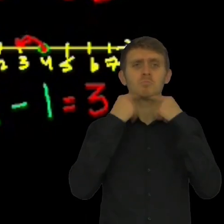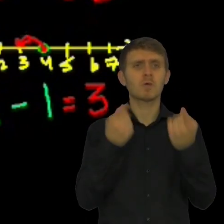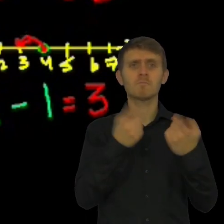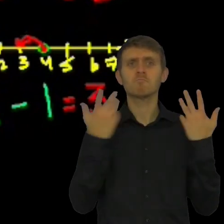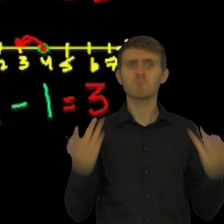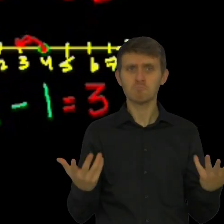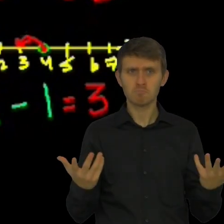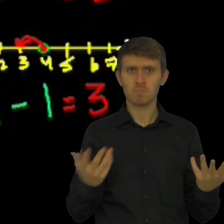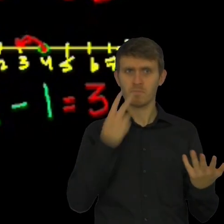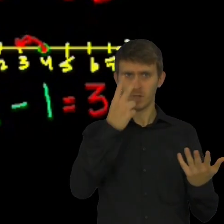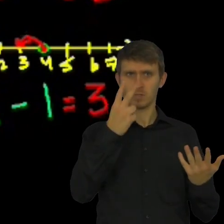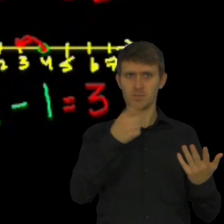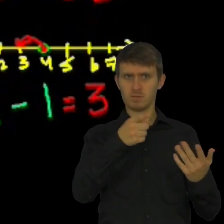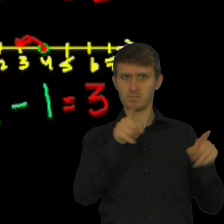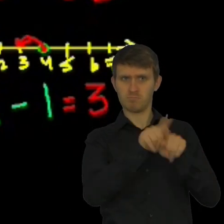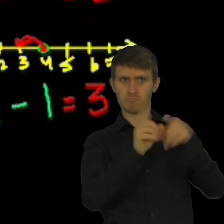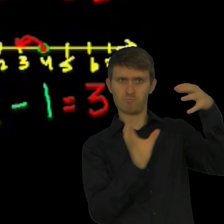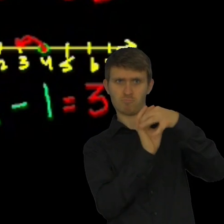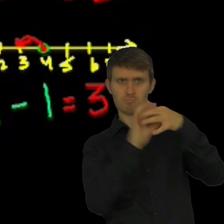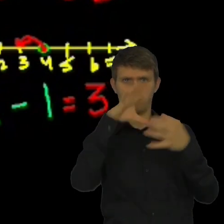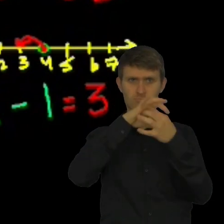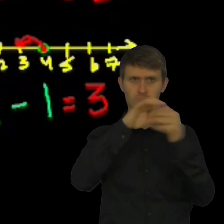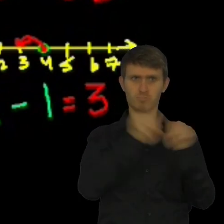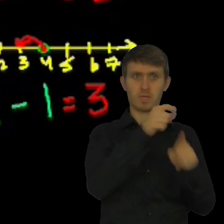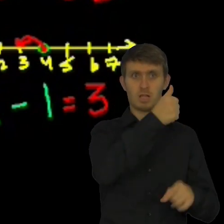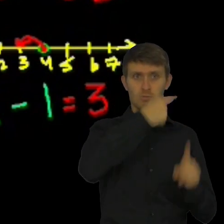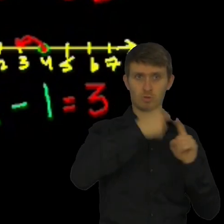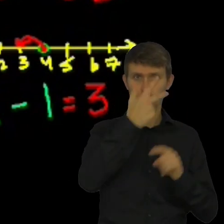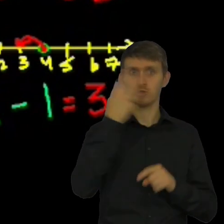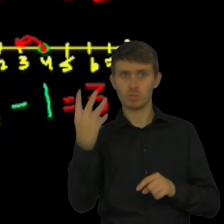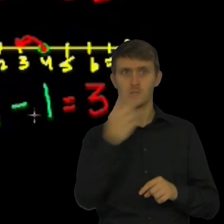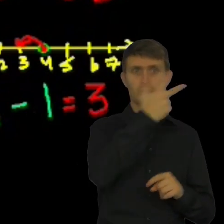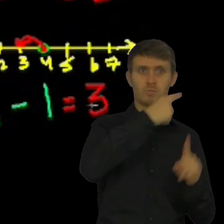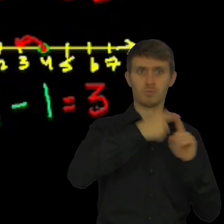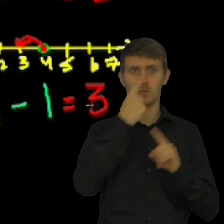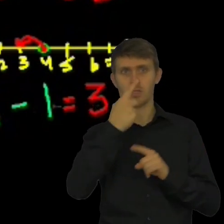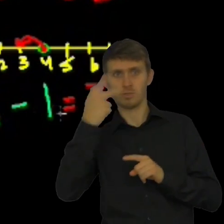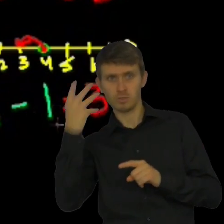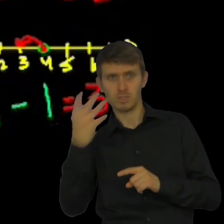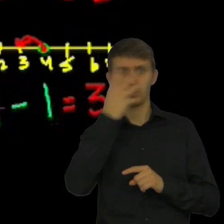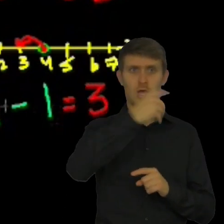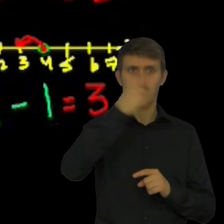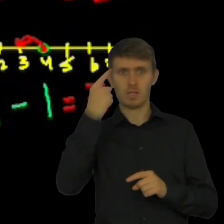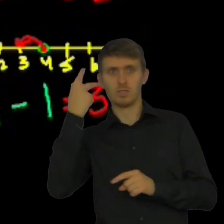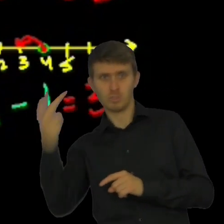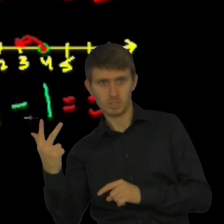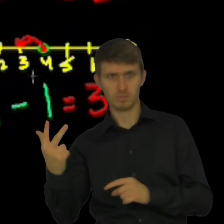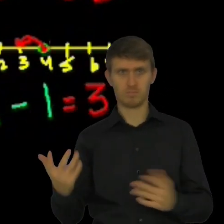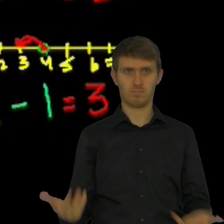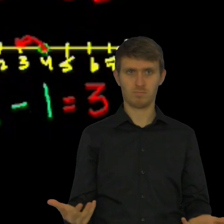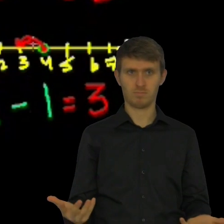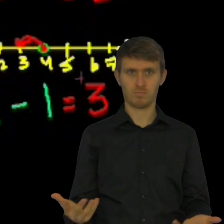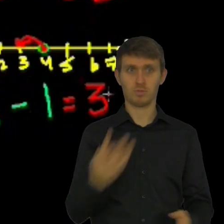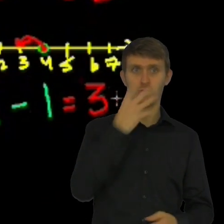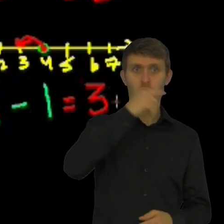of relate to each other 1 + 3 is equal to 4 3 + 1 is equal to 4 4 - 1 is 3 essentially 4